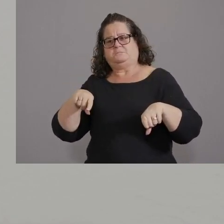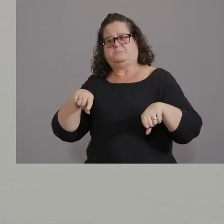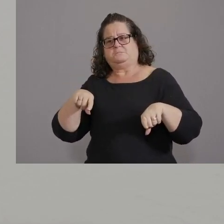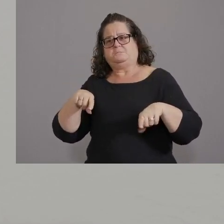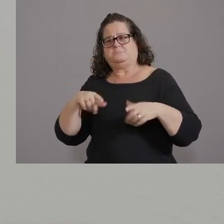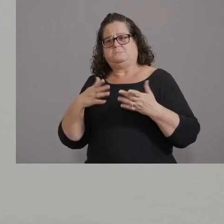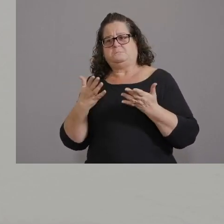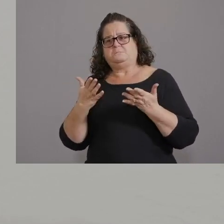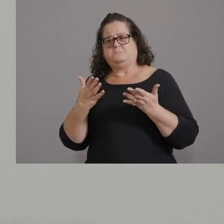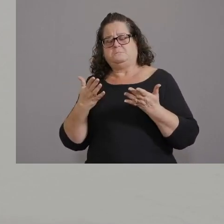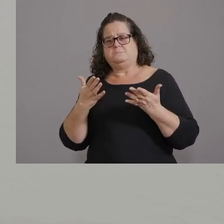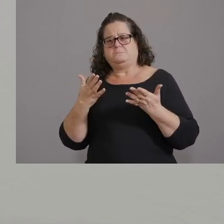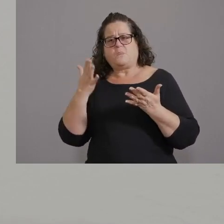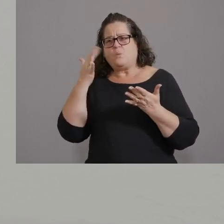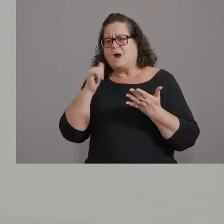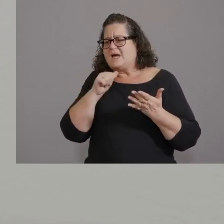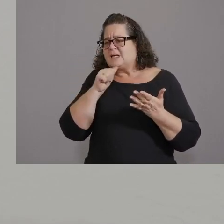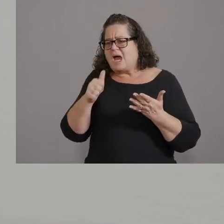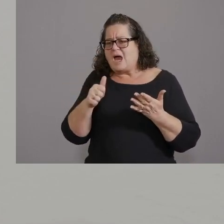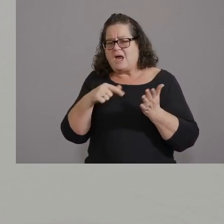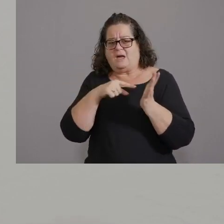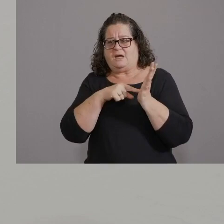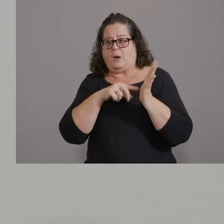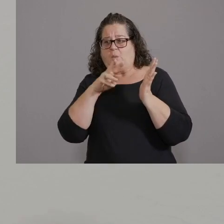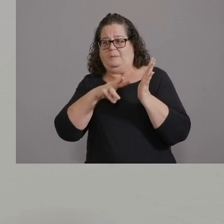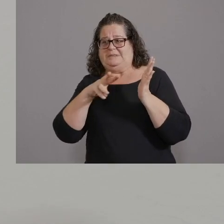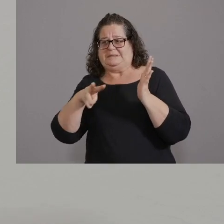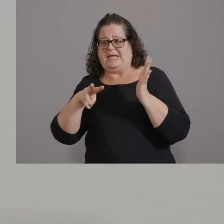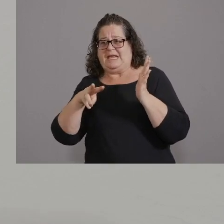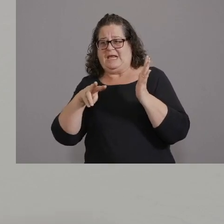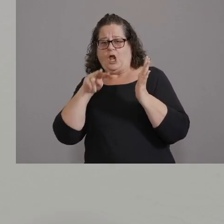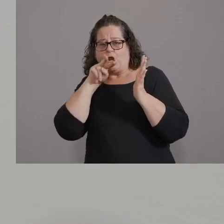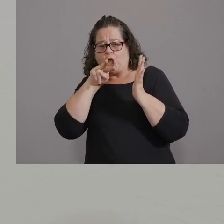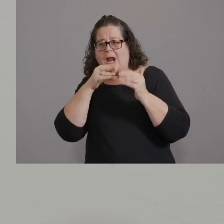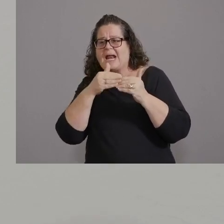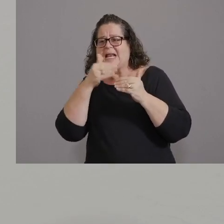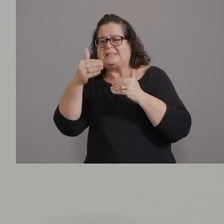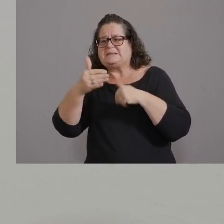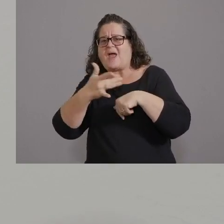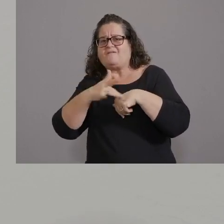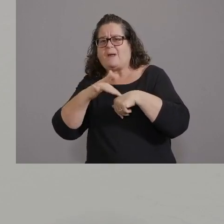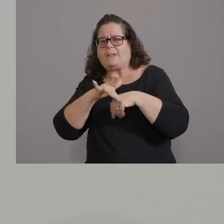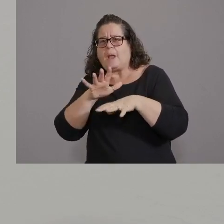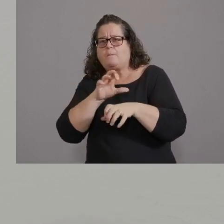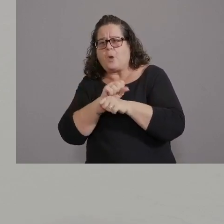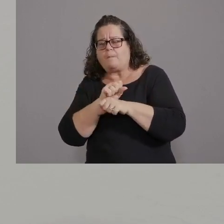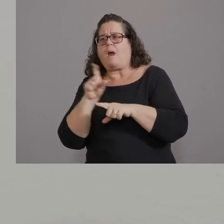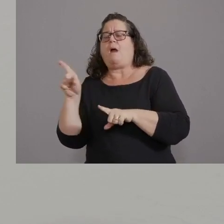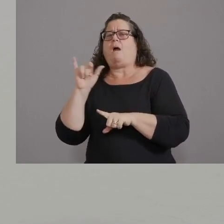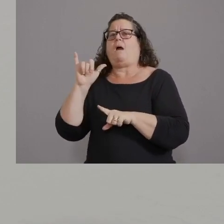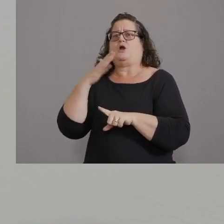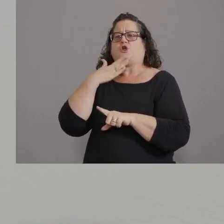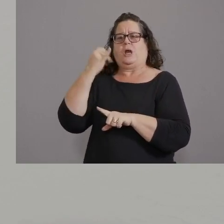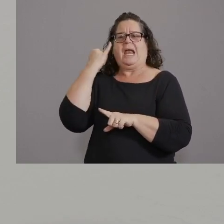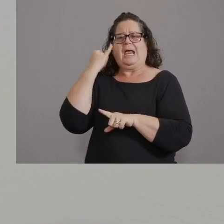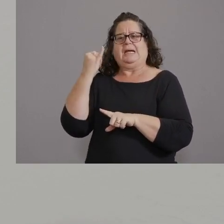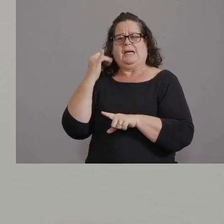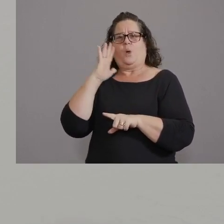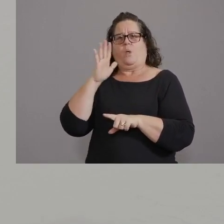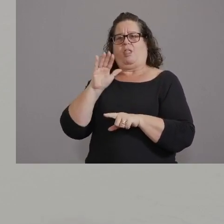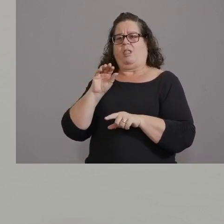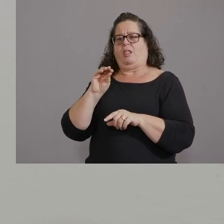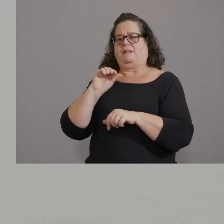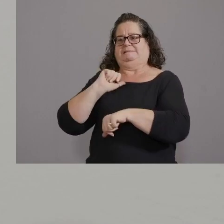Why can't it just show that next available appointment? We thought that was a great idea, so we are implementing that to make it more